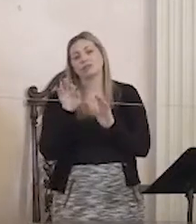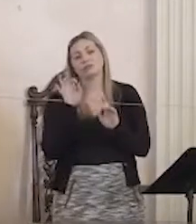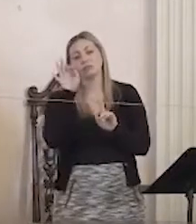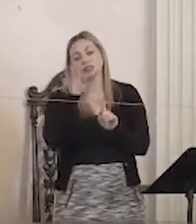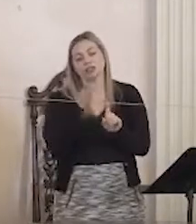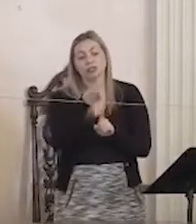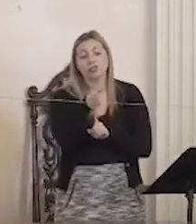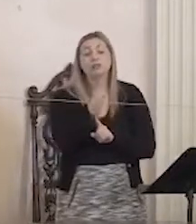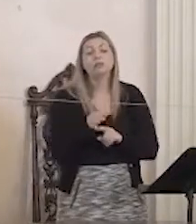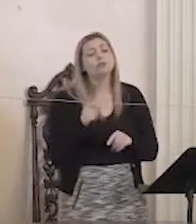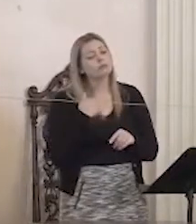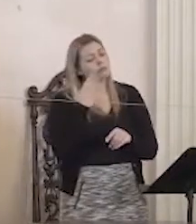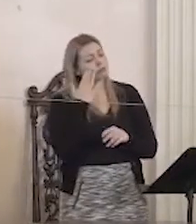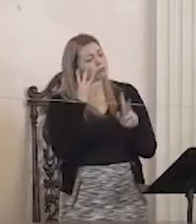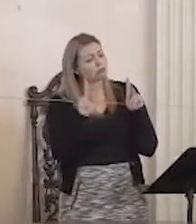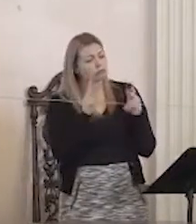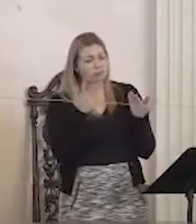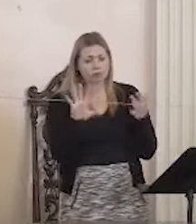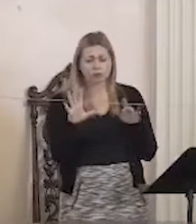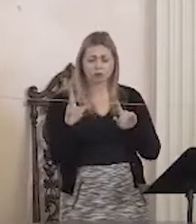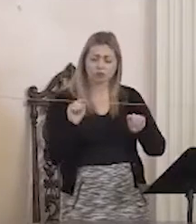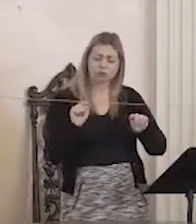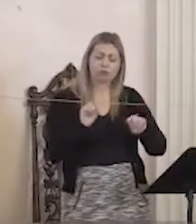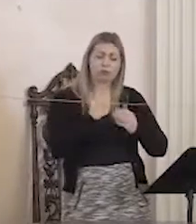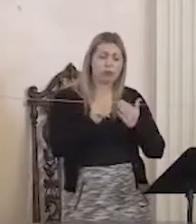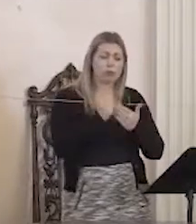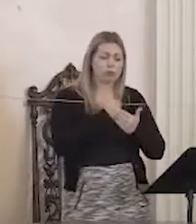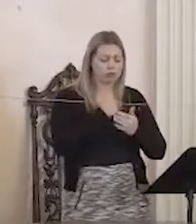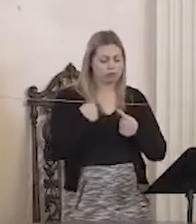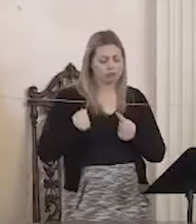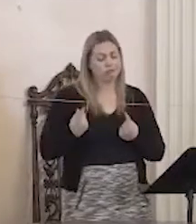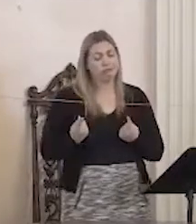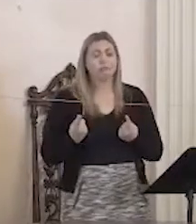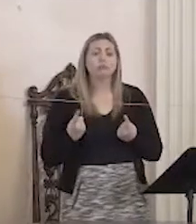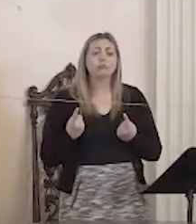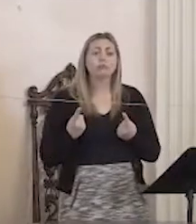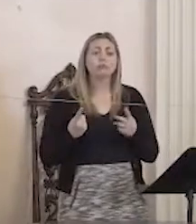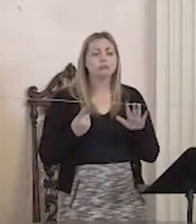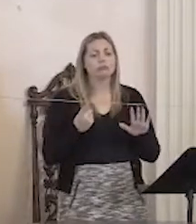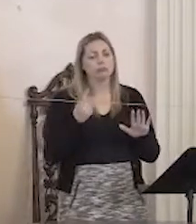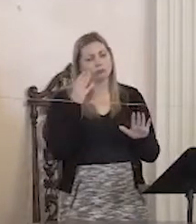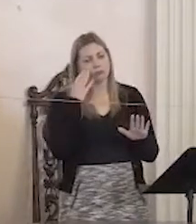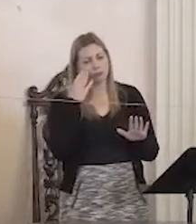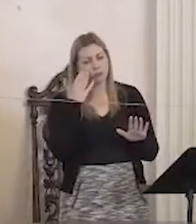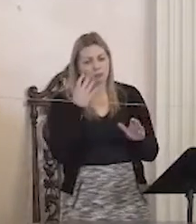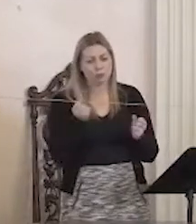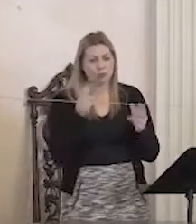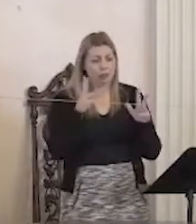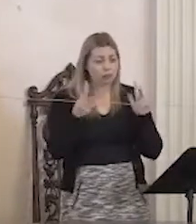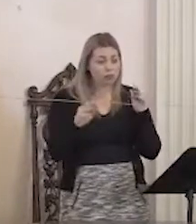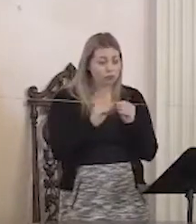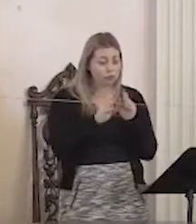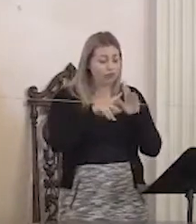Now, I know that there are those of you who have been to All Souls for a while now, know many of the more famous stories about